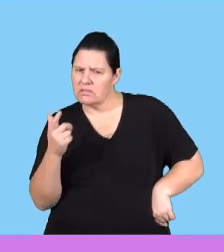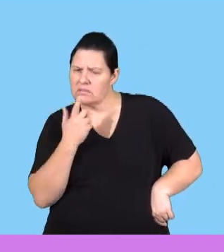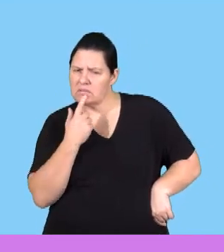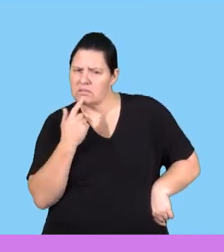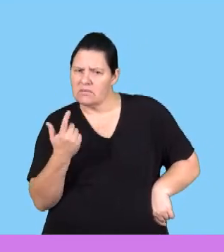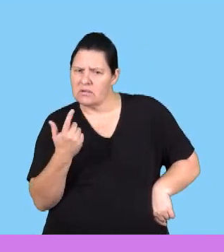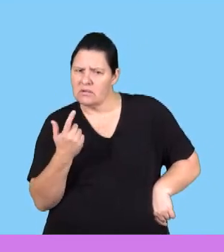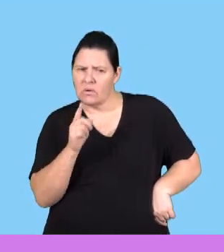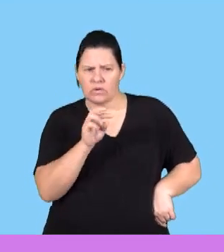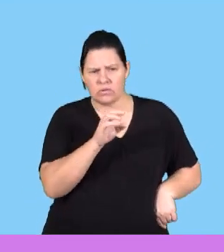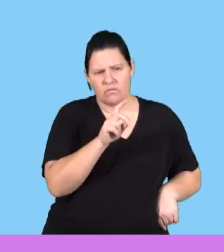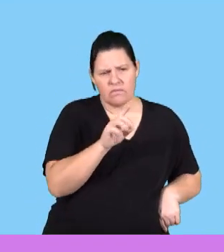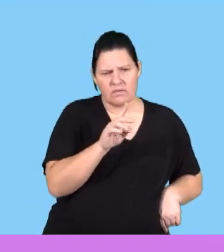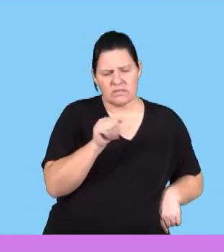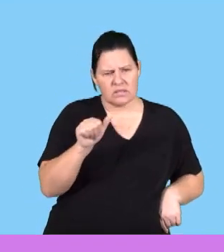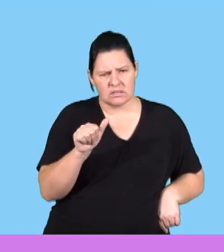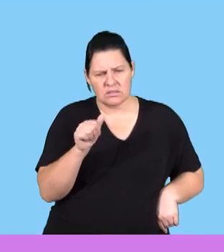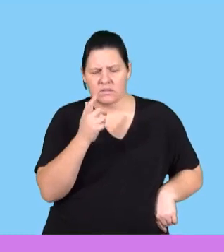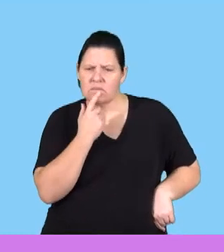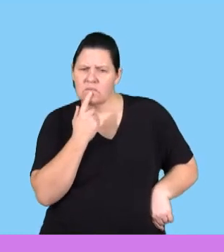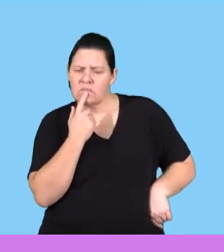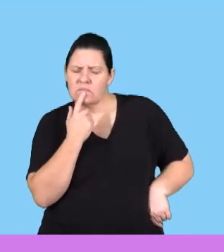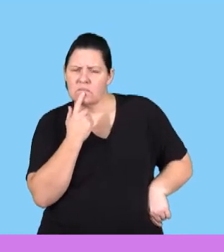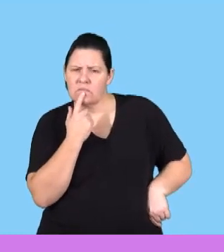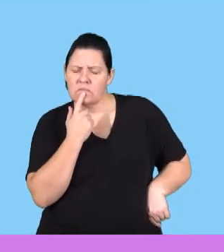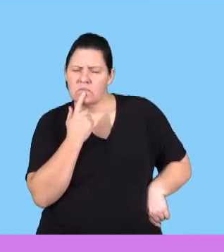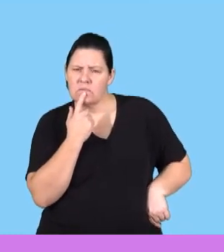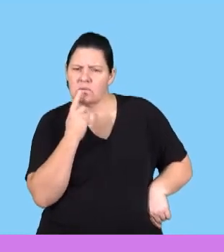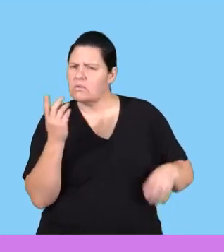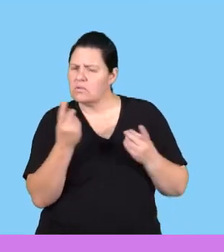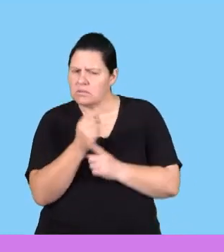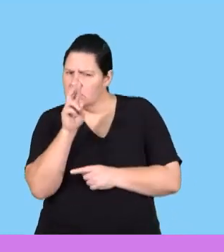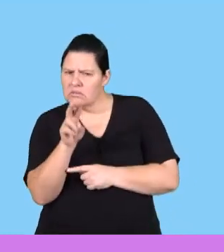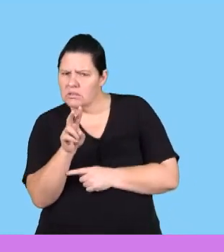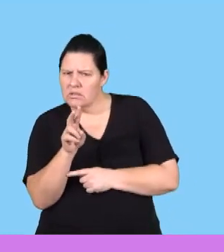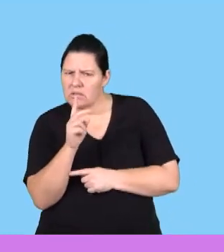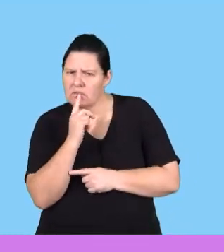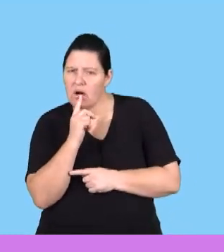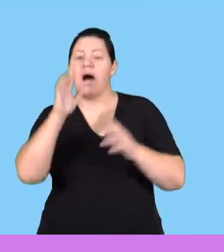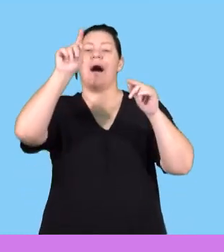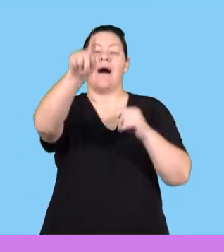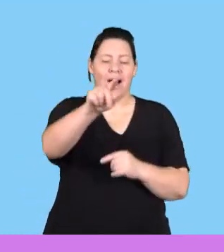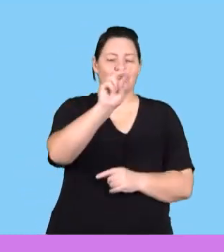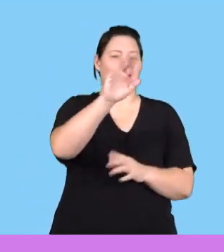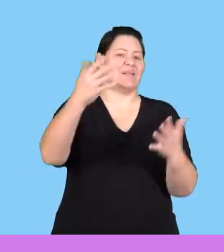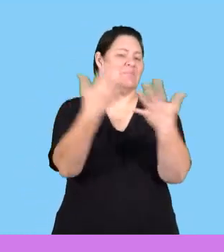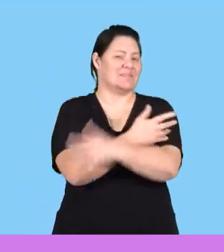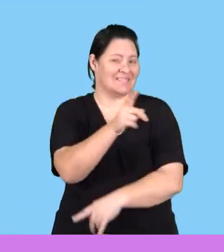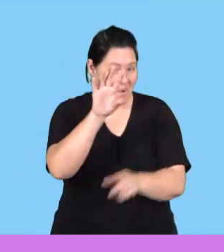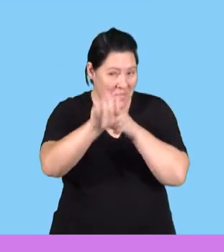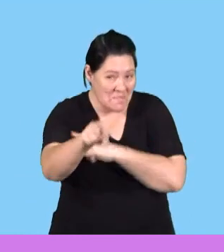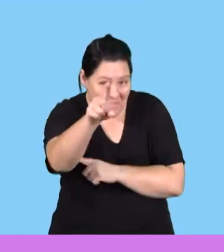2, 3, 4, 5, 6, 7 years. 1, 2, 3, 4, 5, 6. Guys, so if I look at this, I